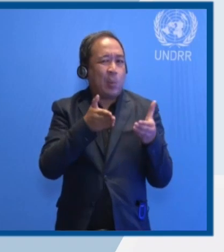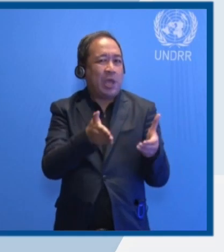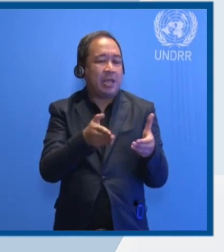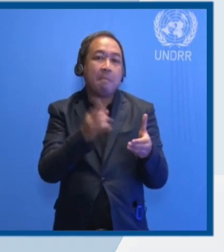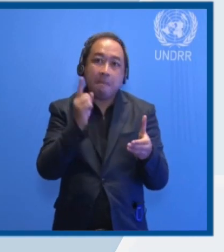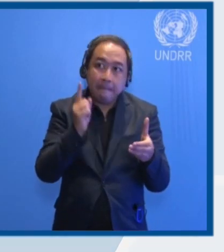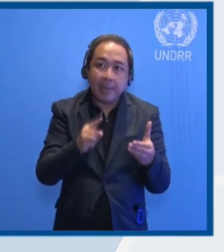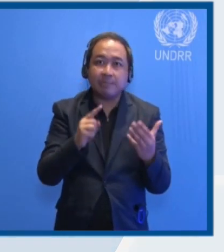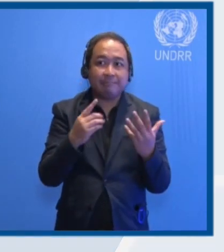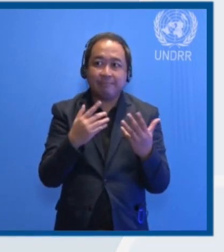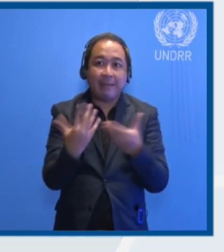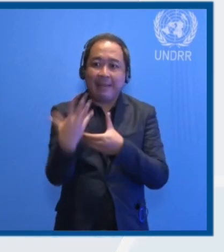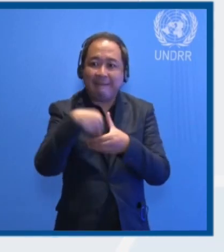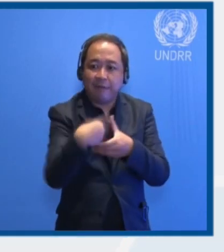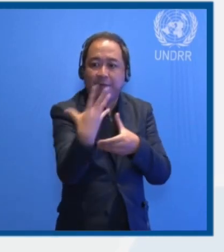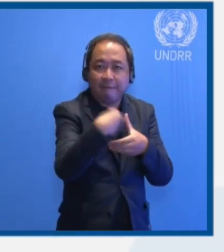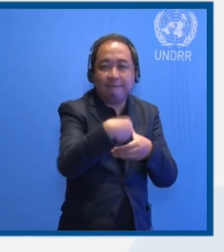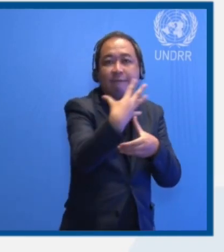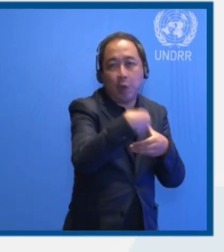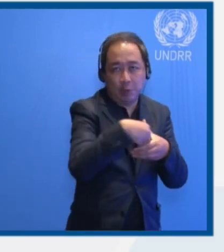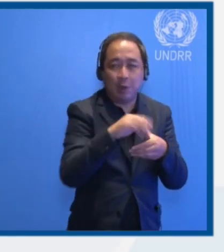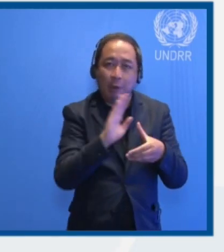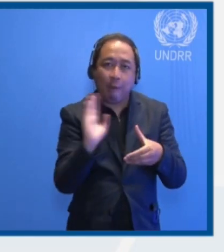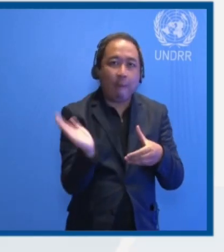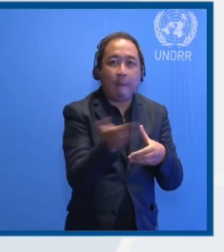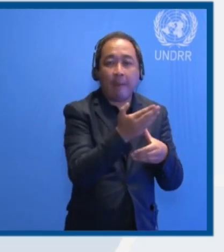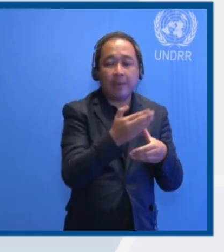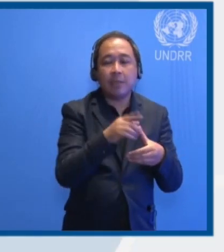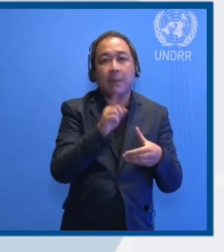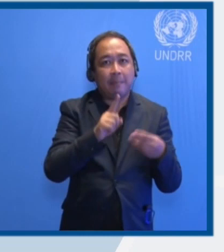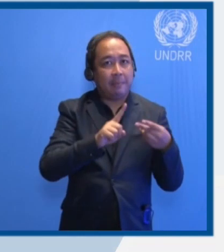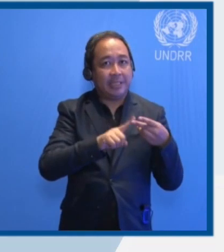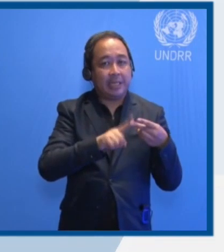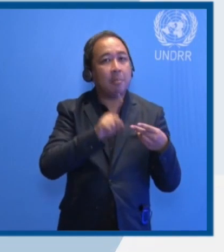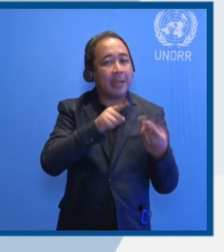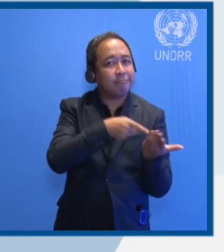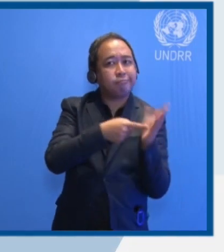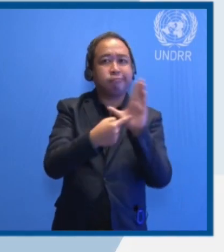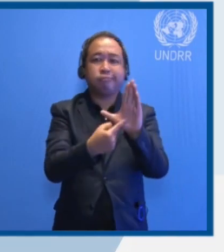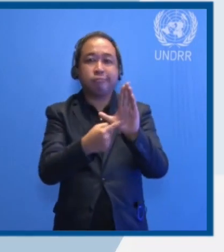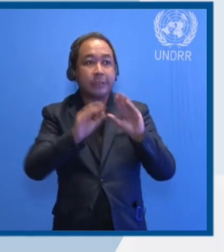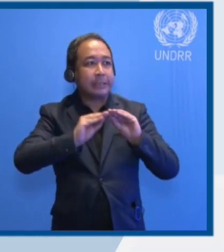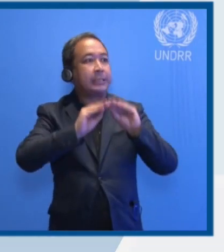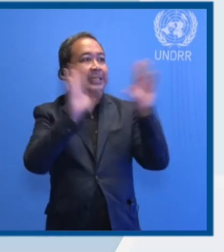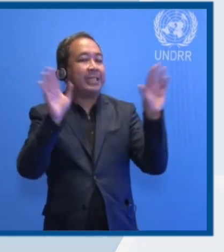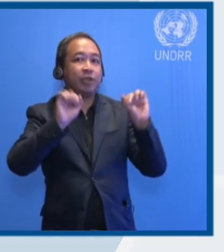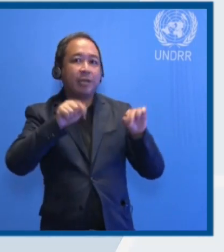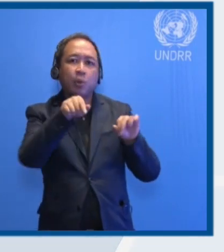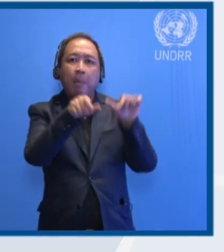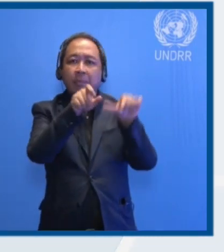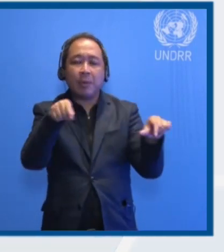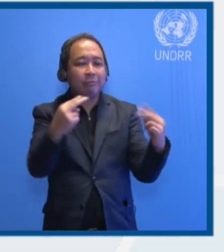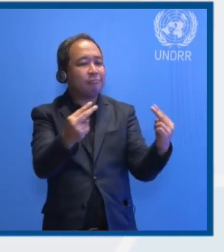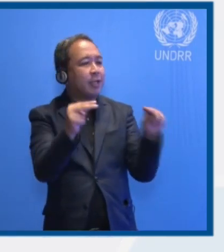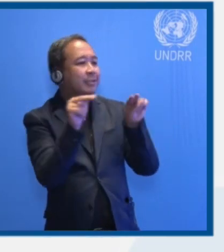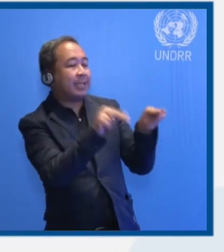inclusive. It also requires to be transparent. And I think there are elements there that require capacity